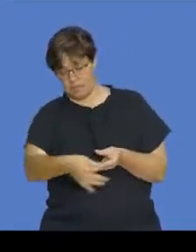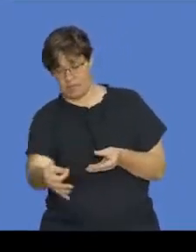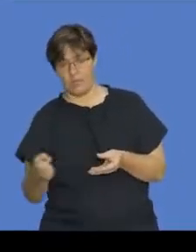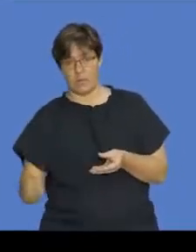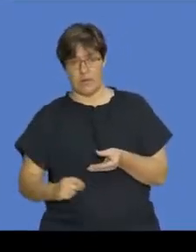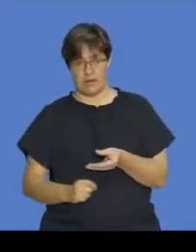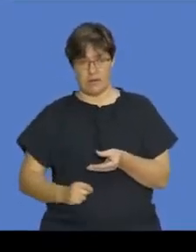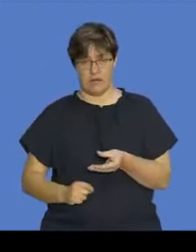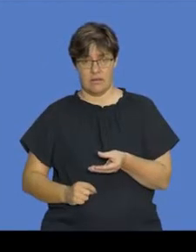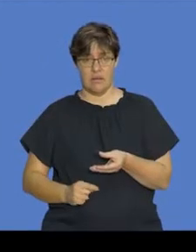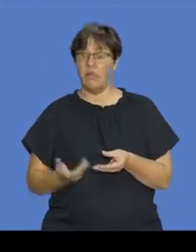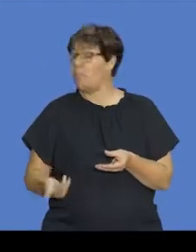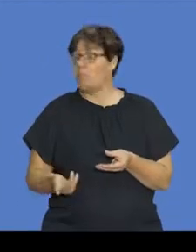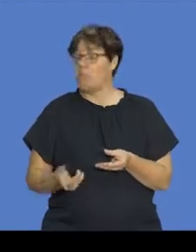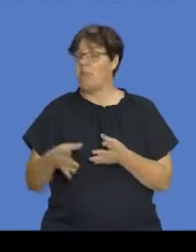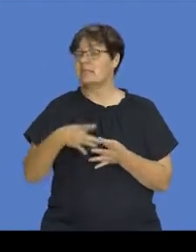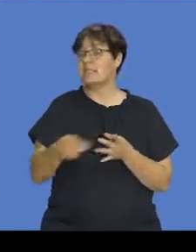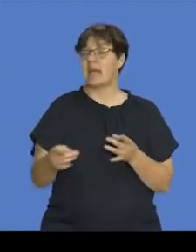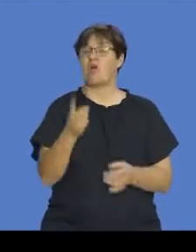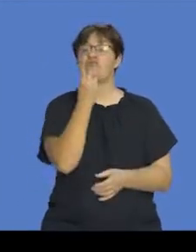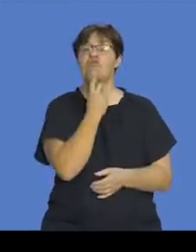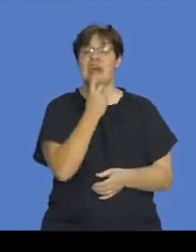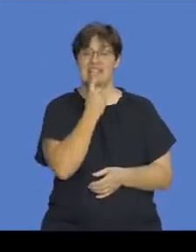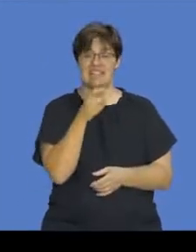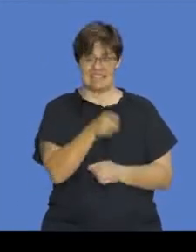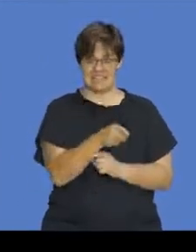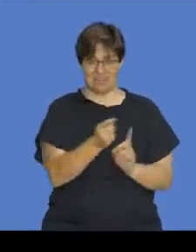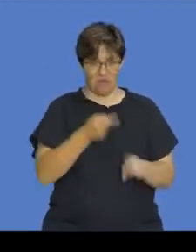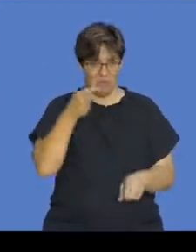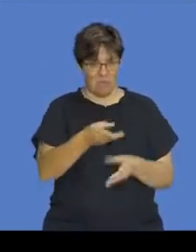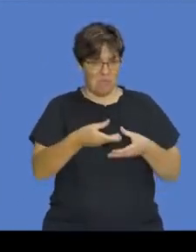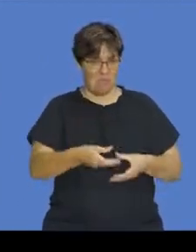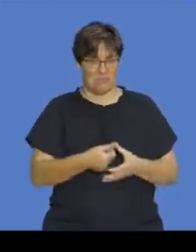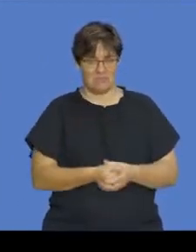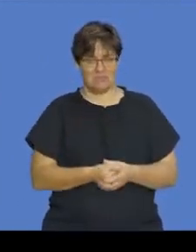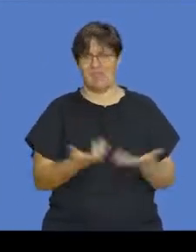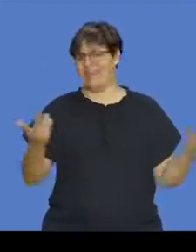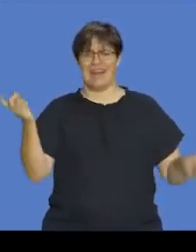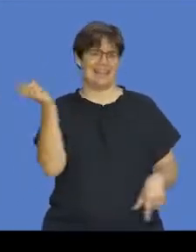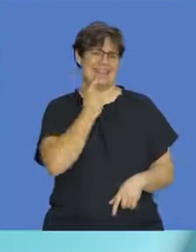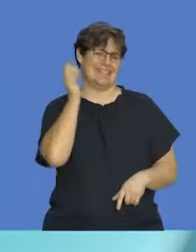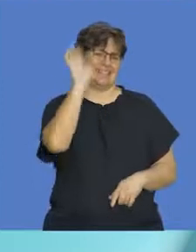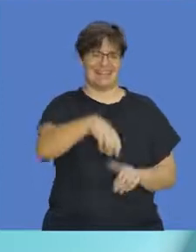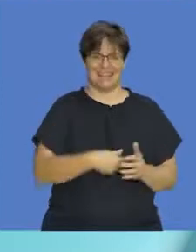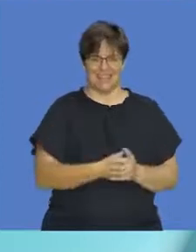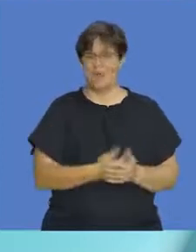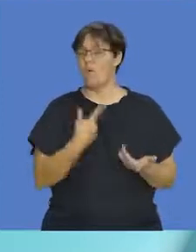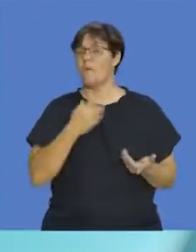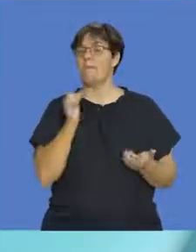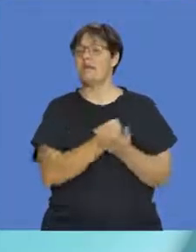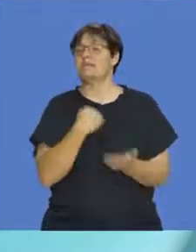is the probability of selecting a red card from the deck? Guys, this is so easy. We just have